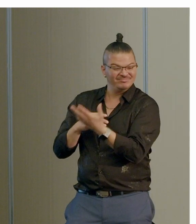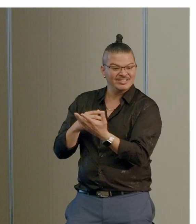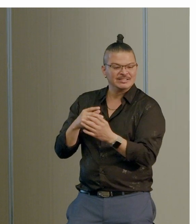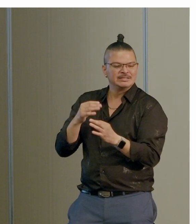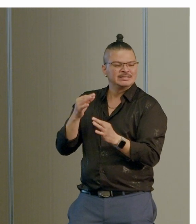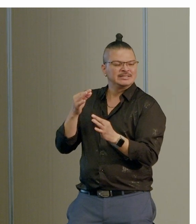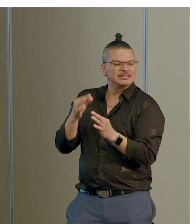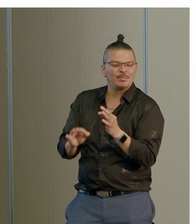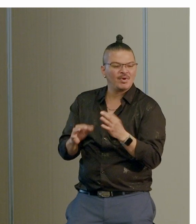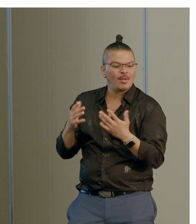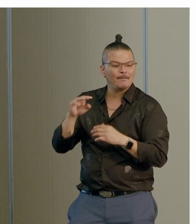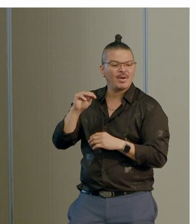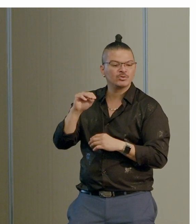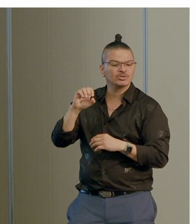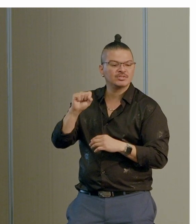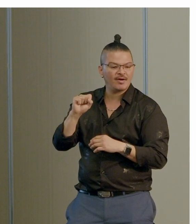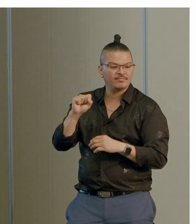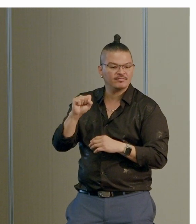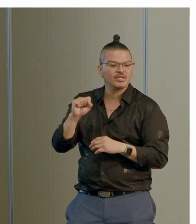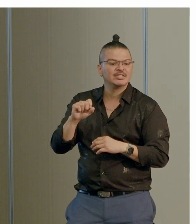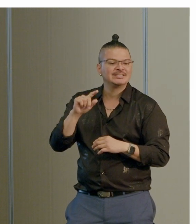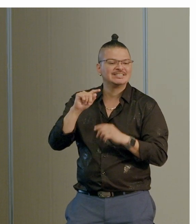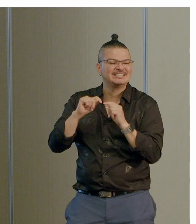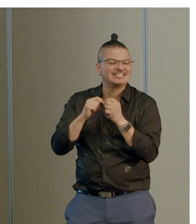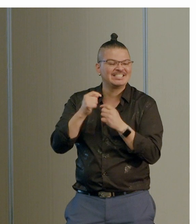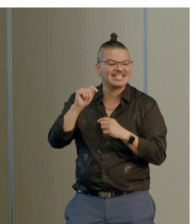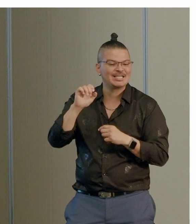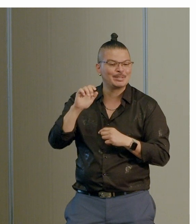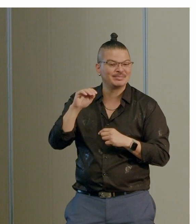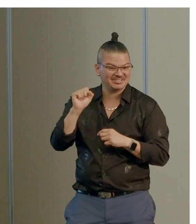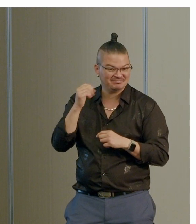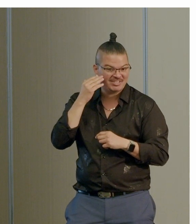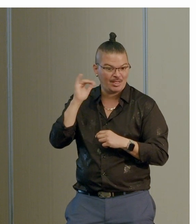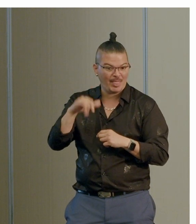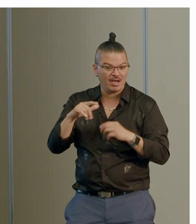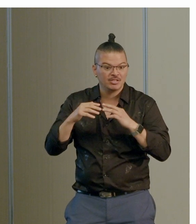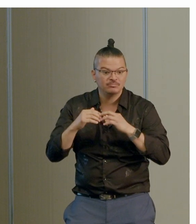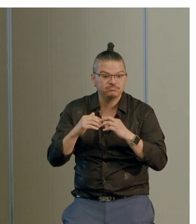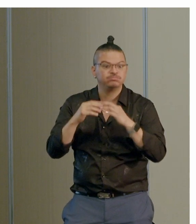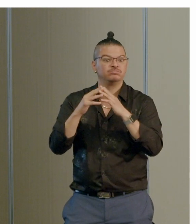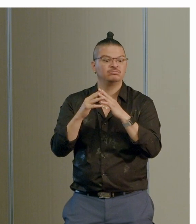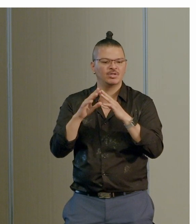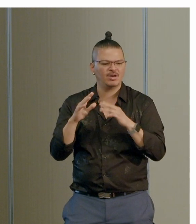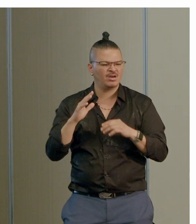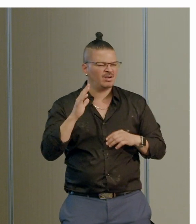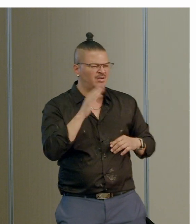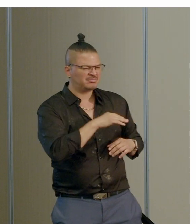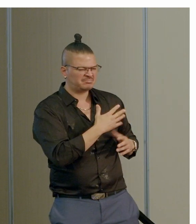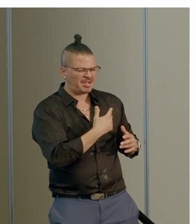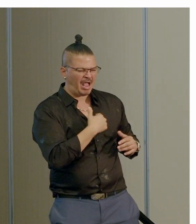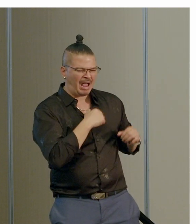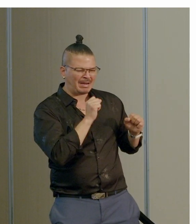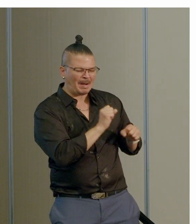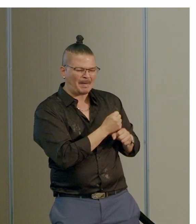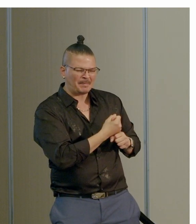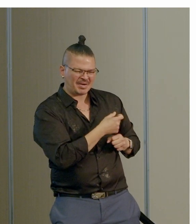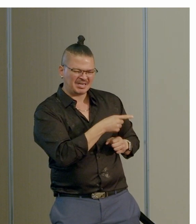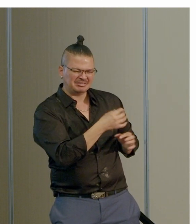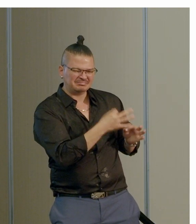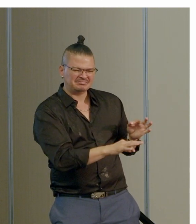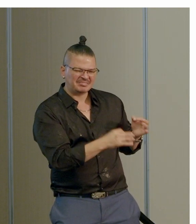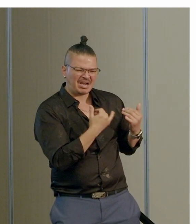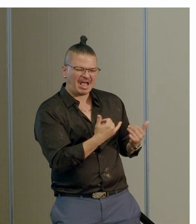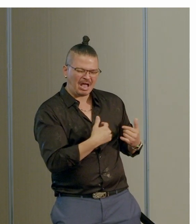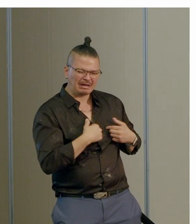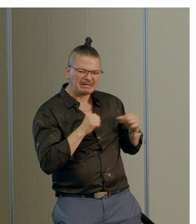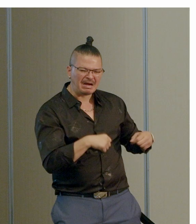Teams site. And he said, you know, Mary, I think I could create this for you right now. And today we have